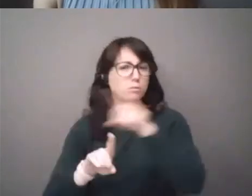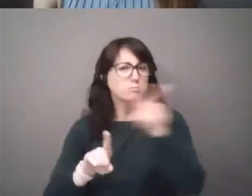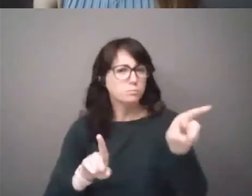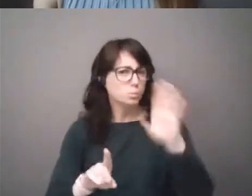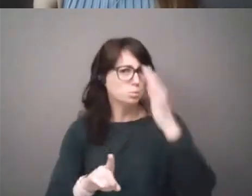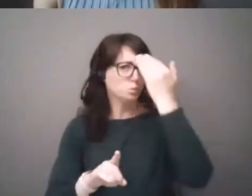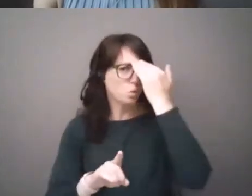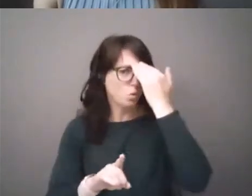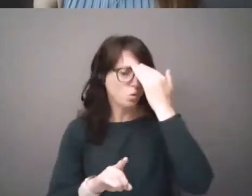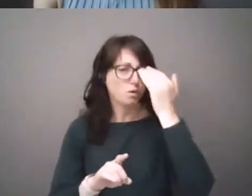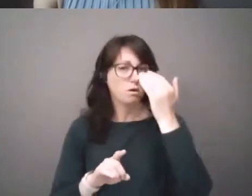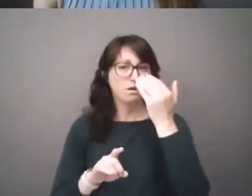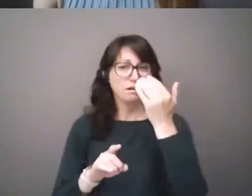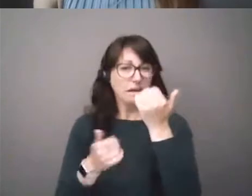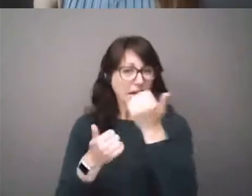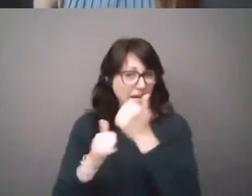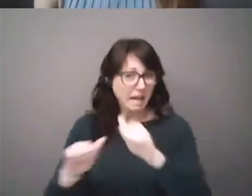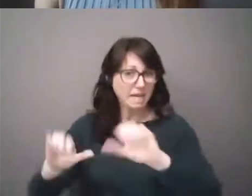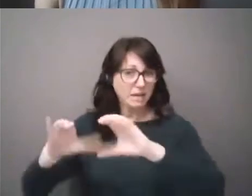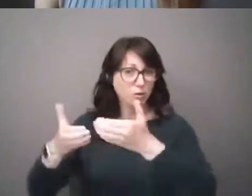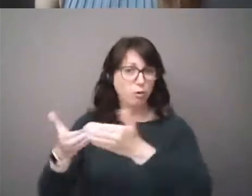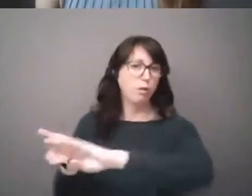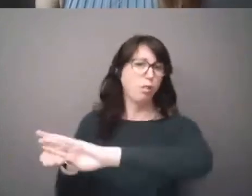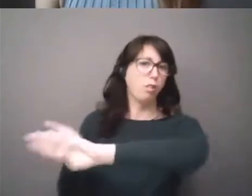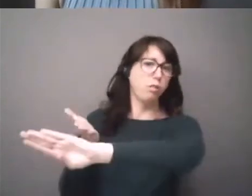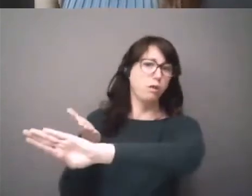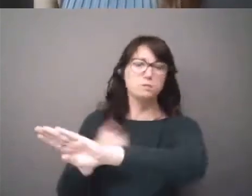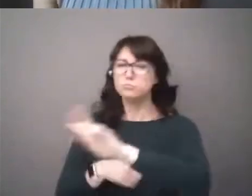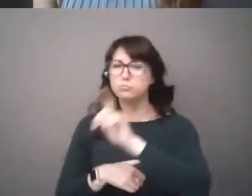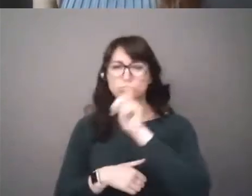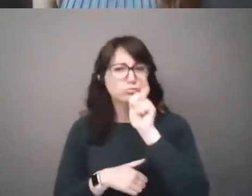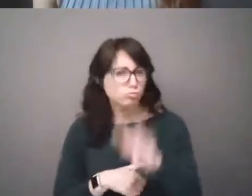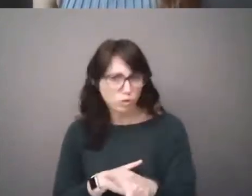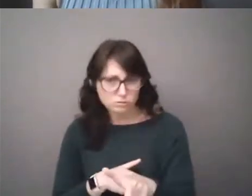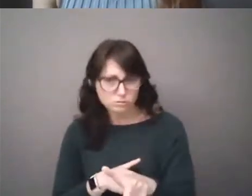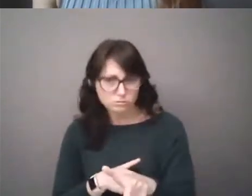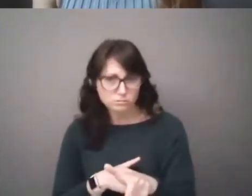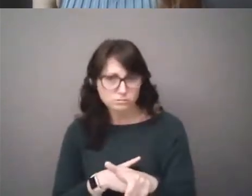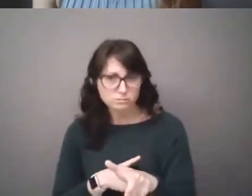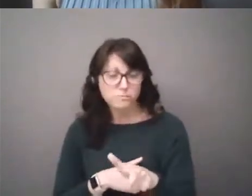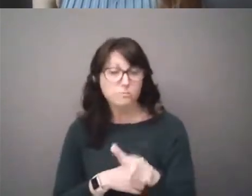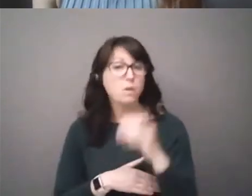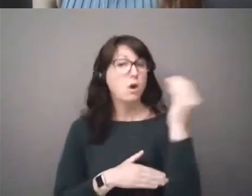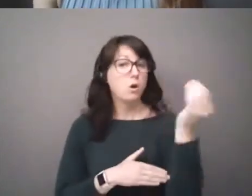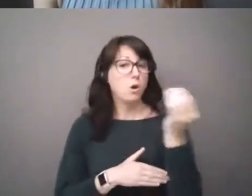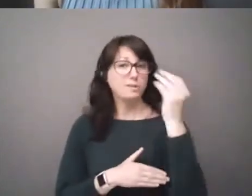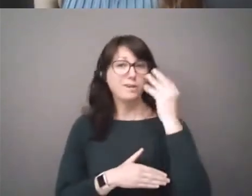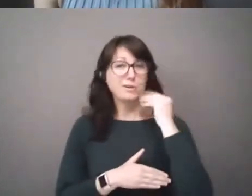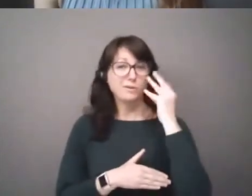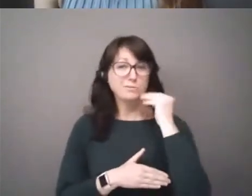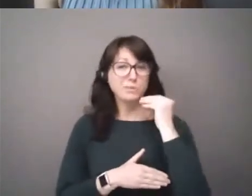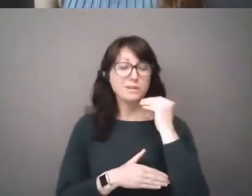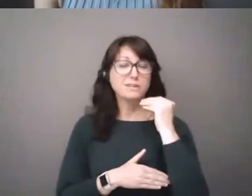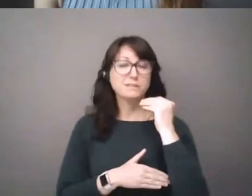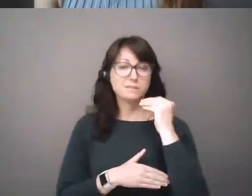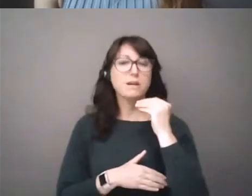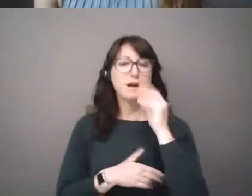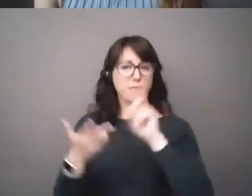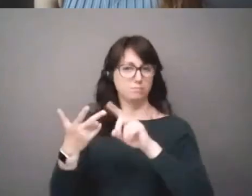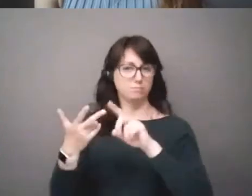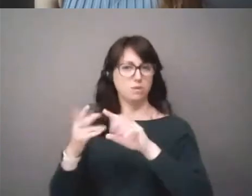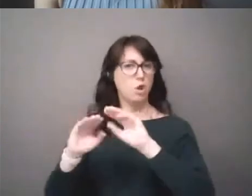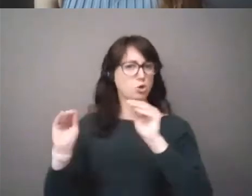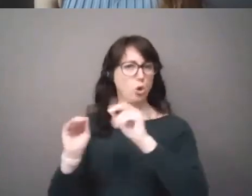no one should be left behind. And I can tell you from the Ontario experience, it was the no one should be left